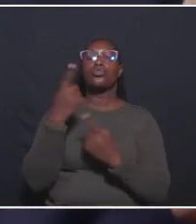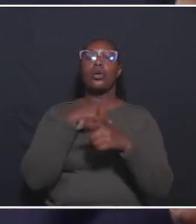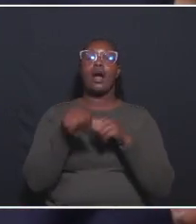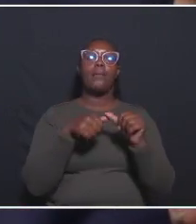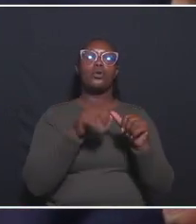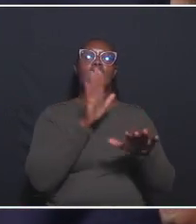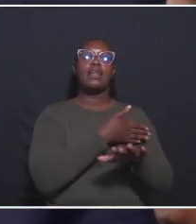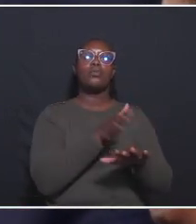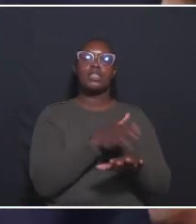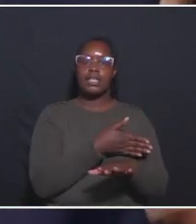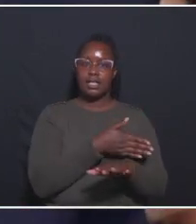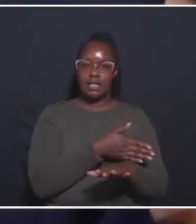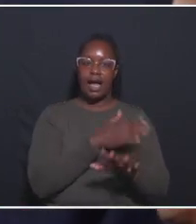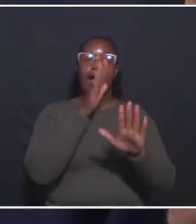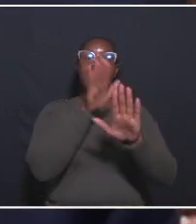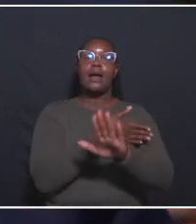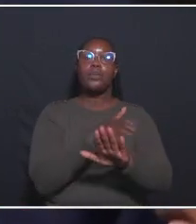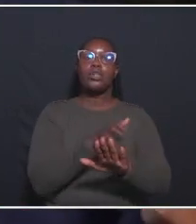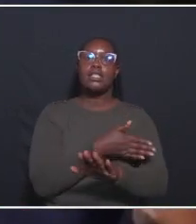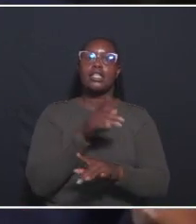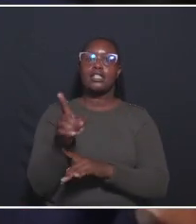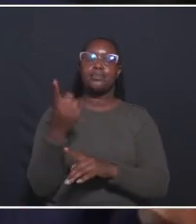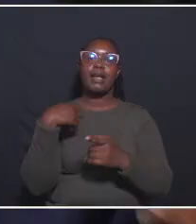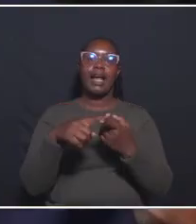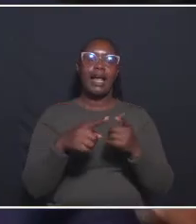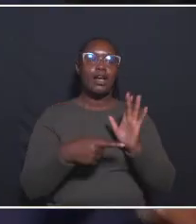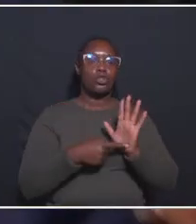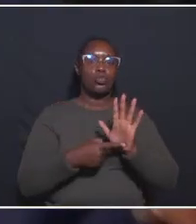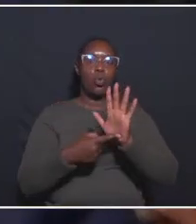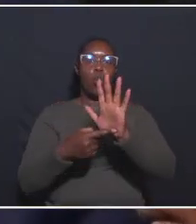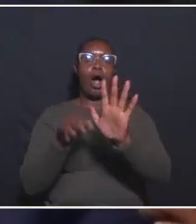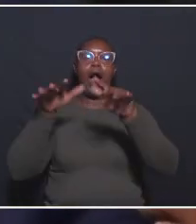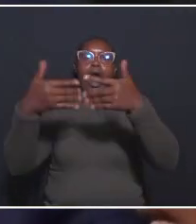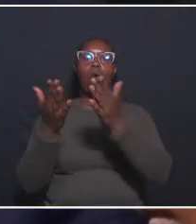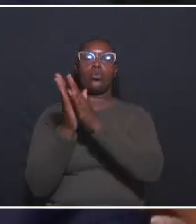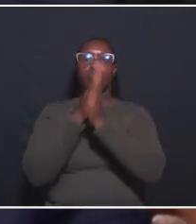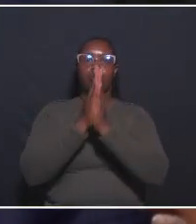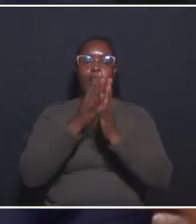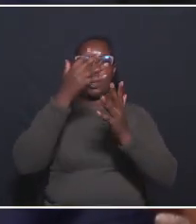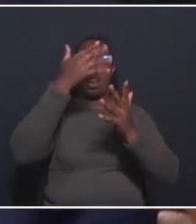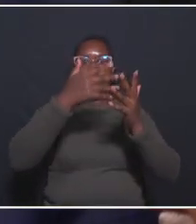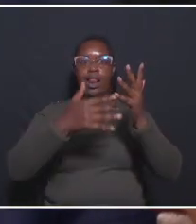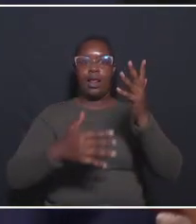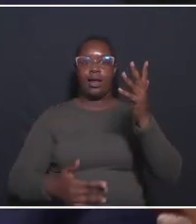in MTV Sugar. The music drives the story for me for MTV Sugar, and